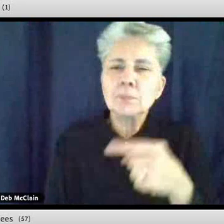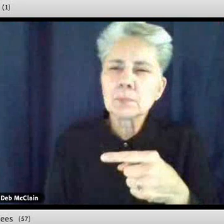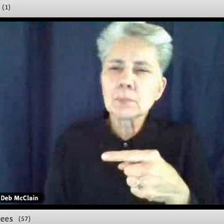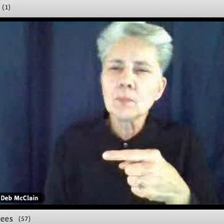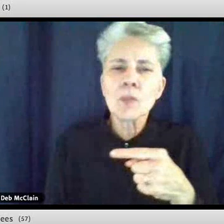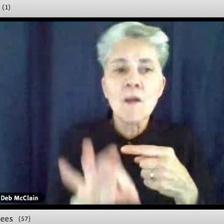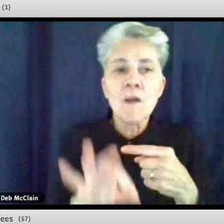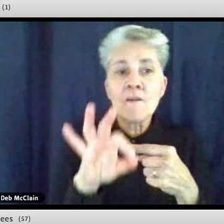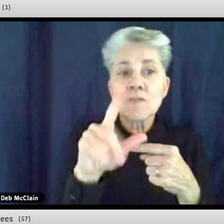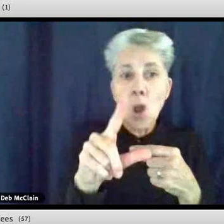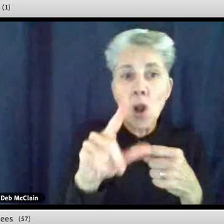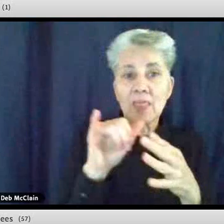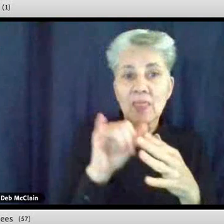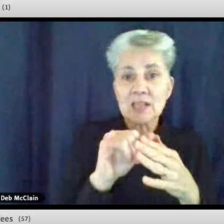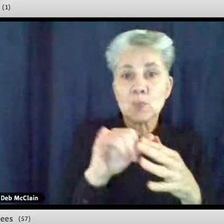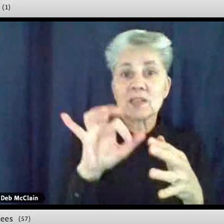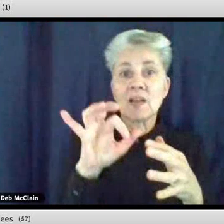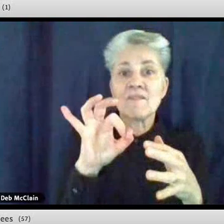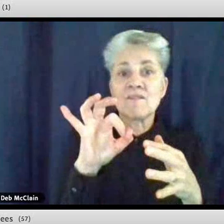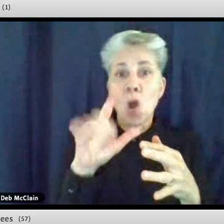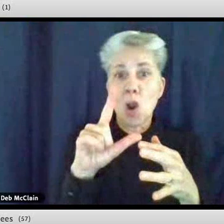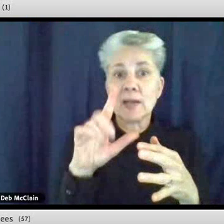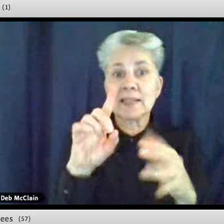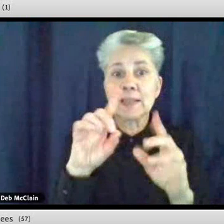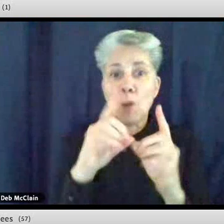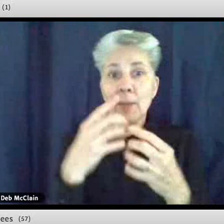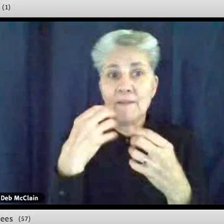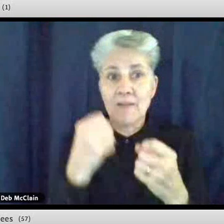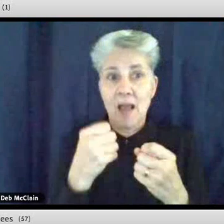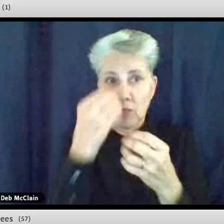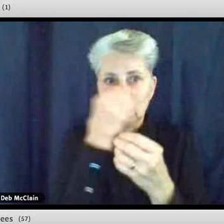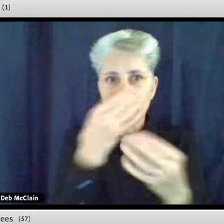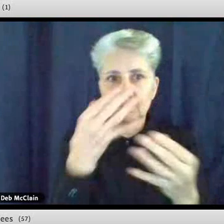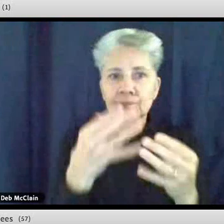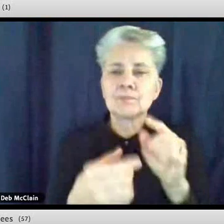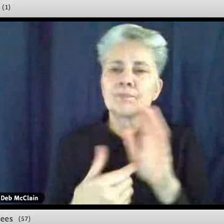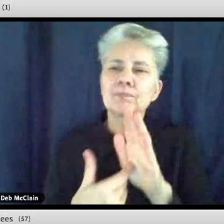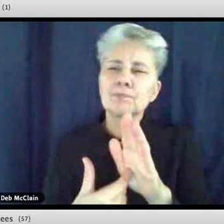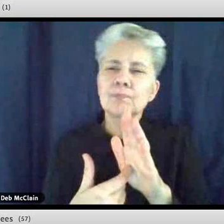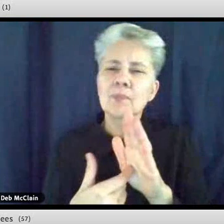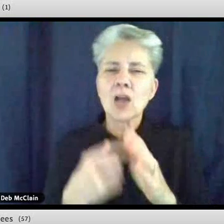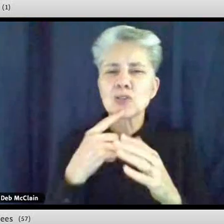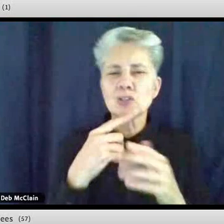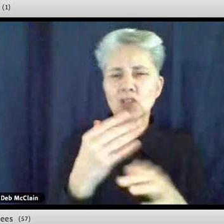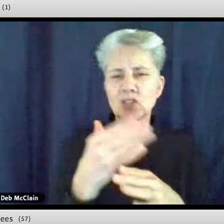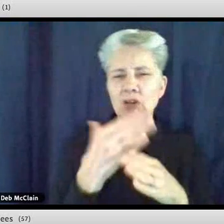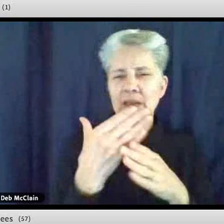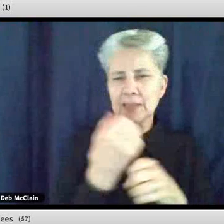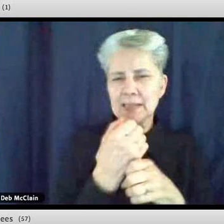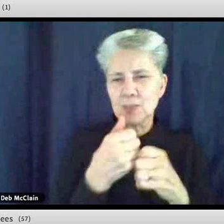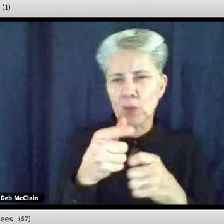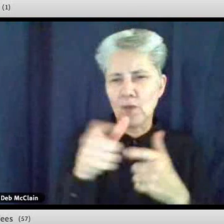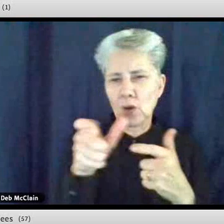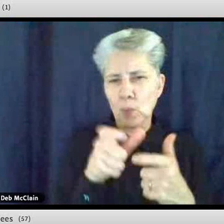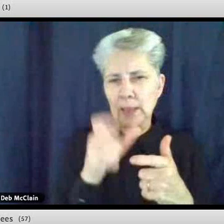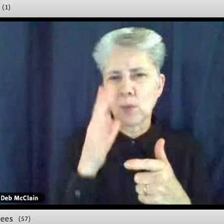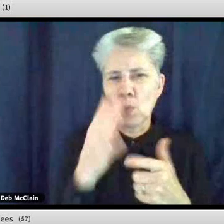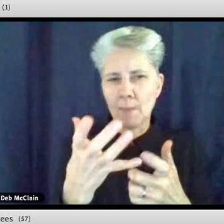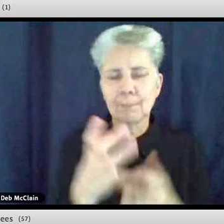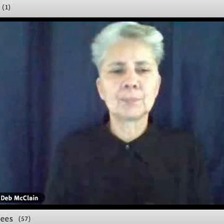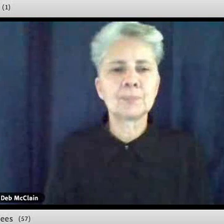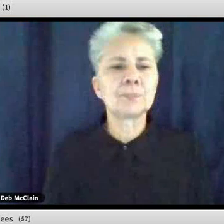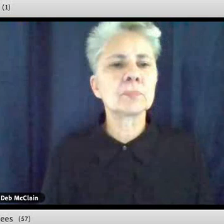out by the Florida Department of Health. And so what I want to do, I'm going to share my screen. I want to go live and share a lot of the statistics with you very quickly.